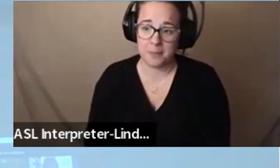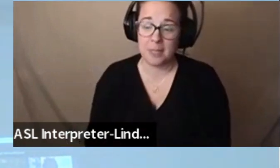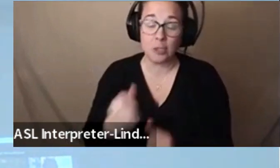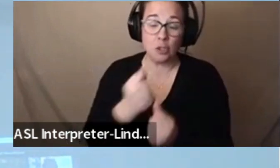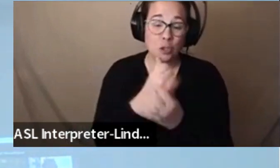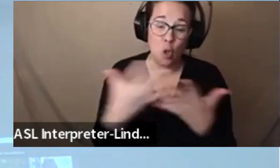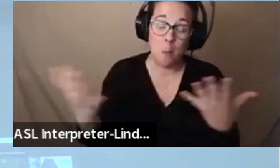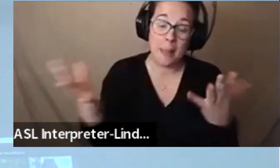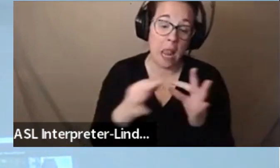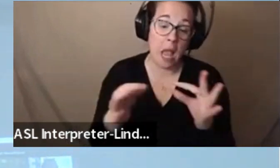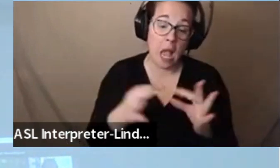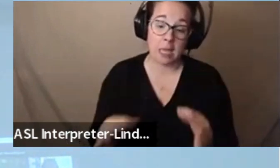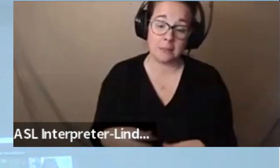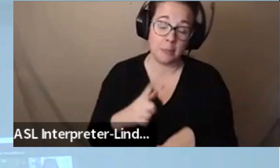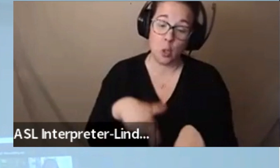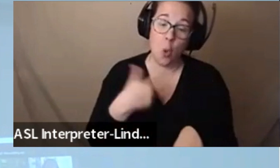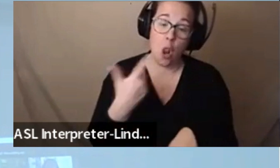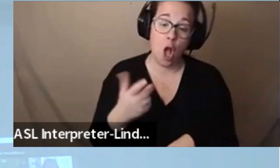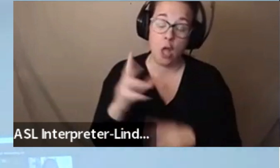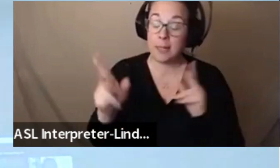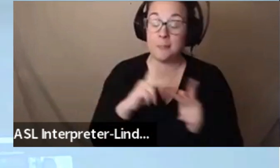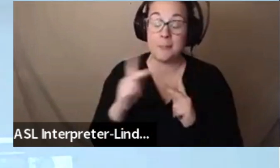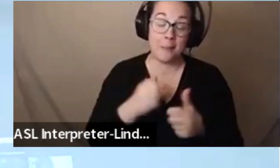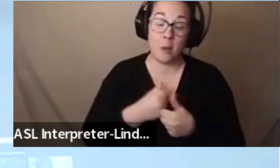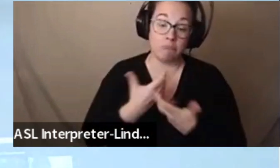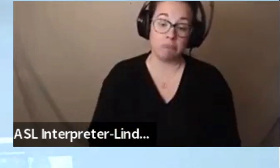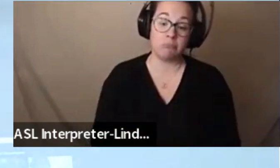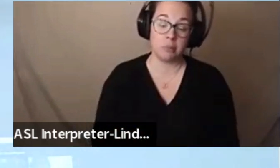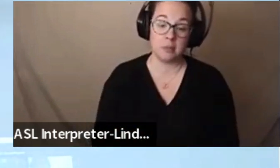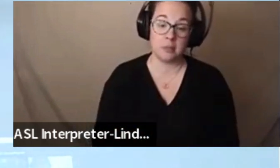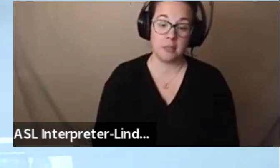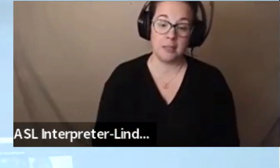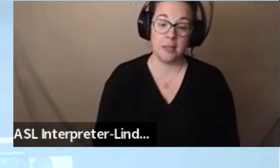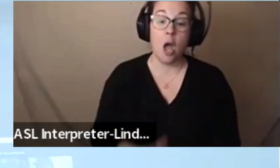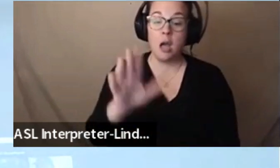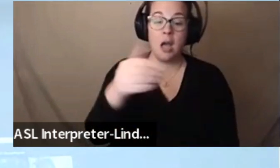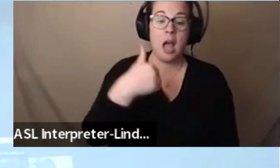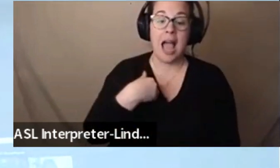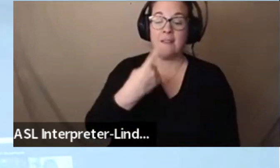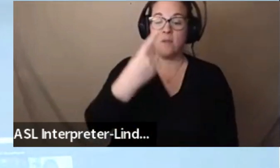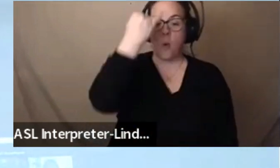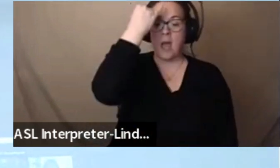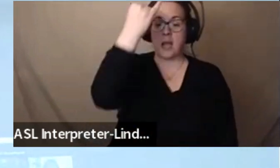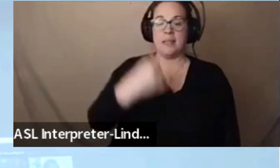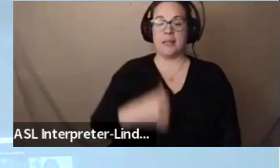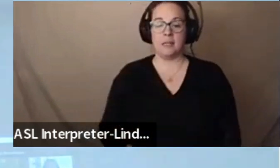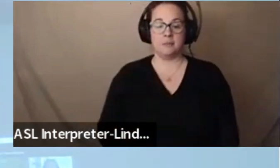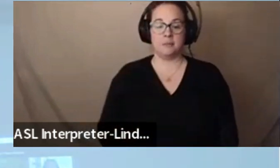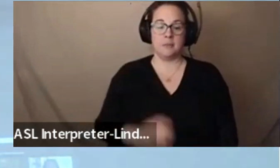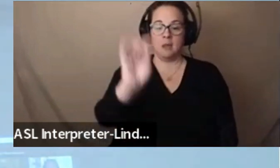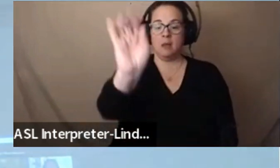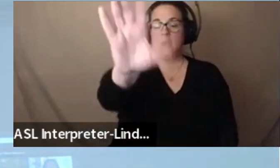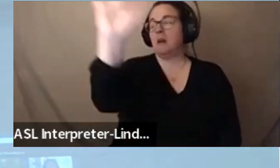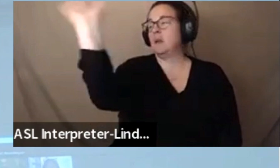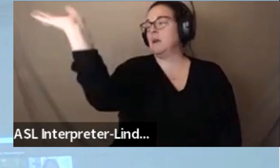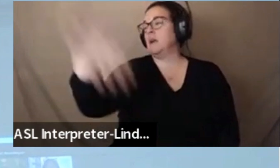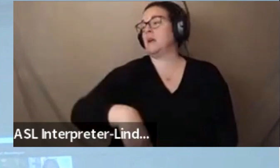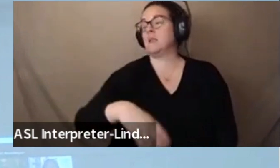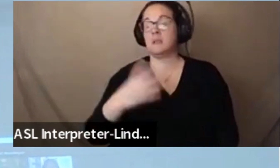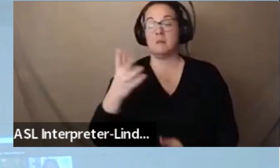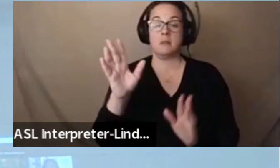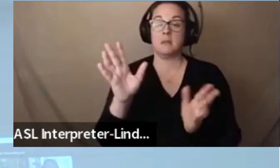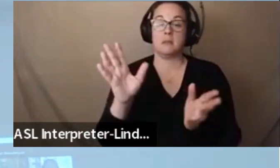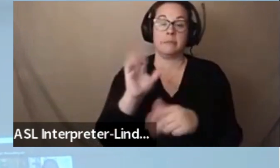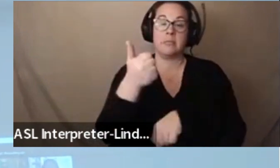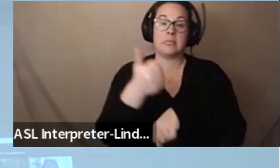kind of, it's such a heavy lift, so many lines, so many scenes, so long that people get exhausted, and then they kind of